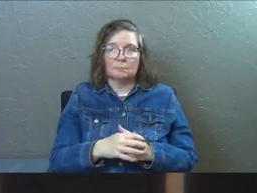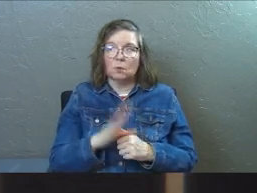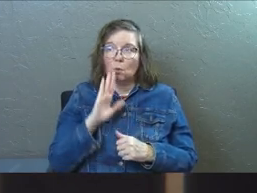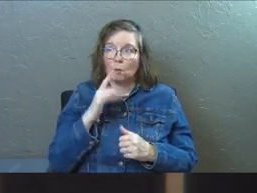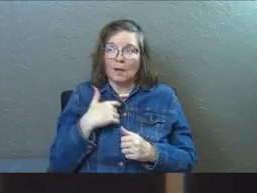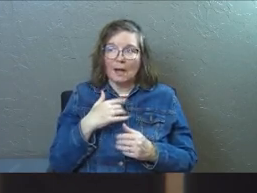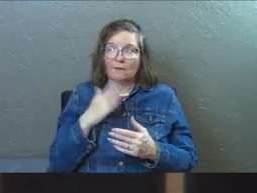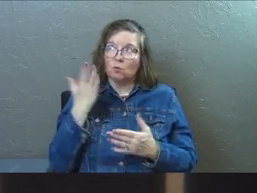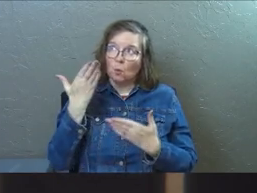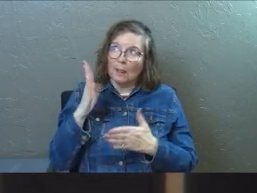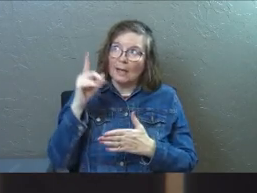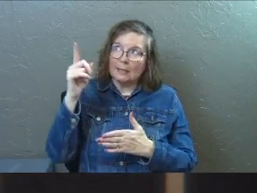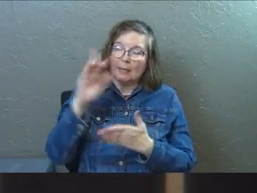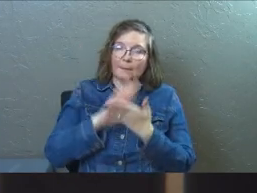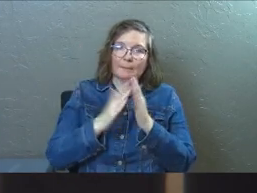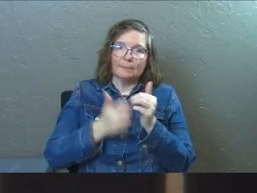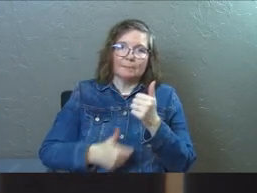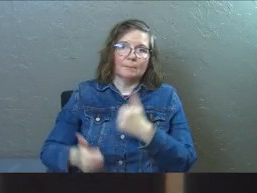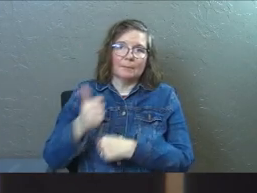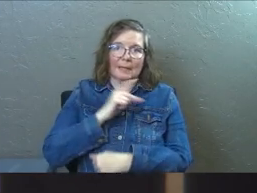You're going to have to let him be king.